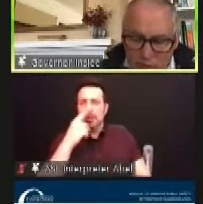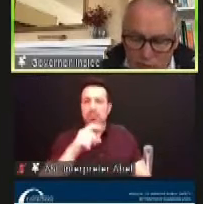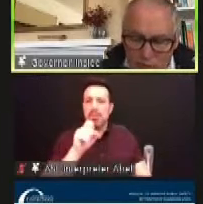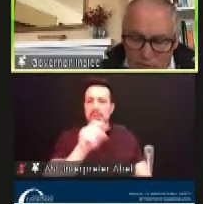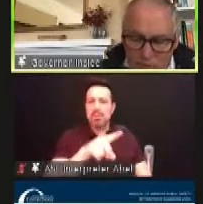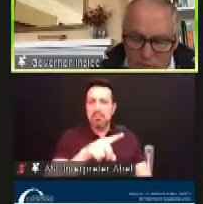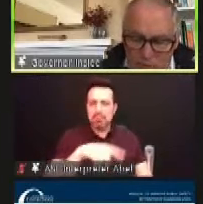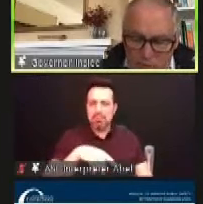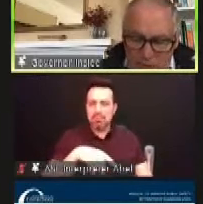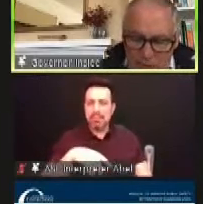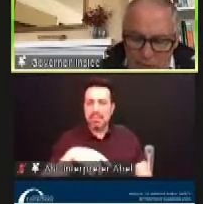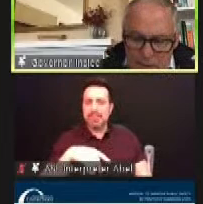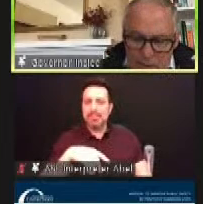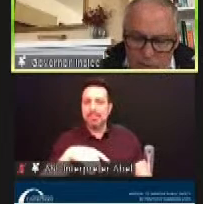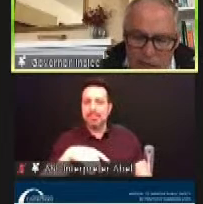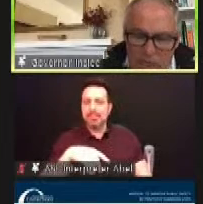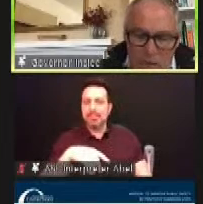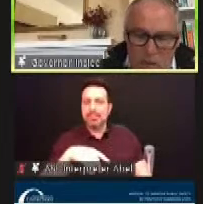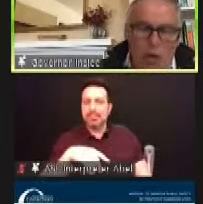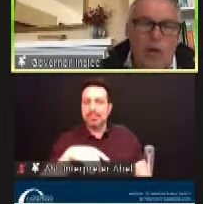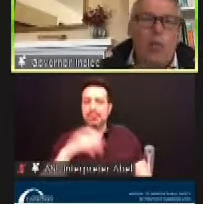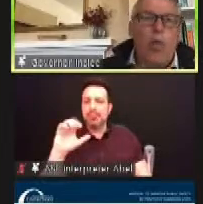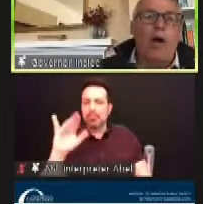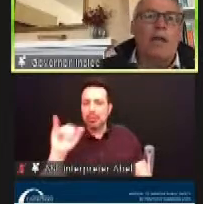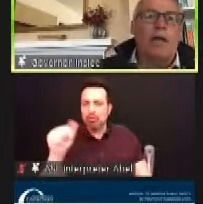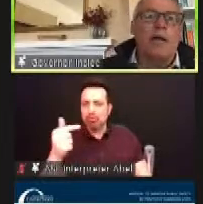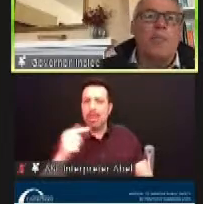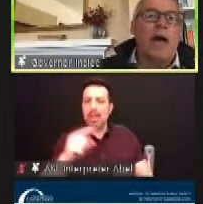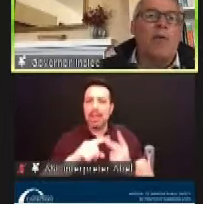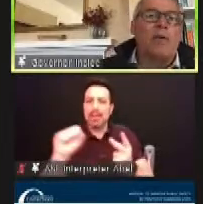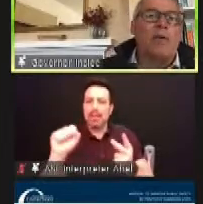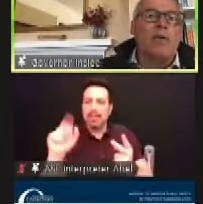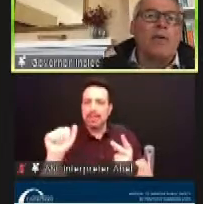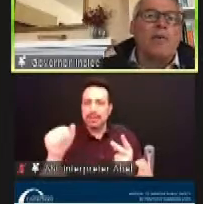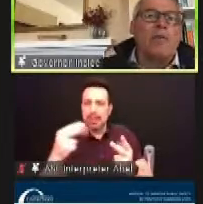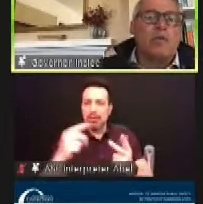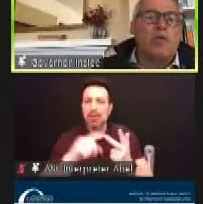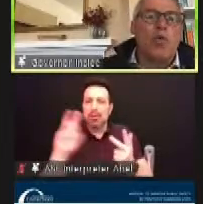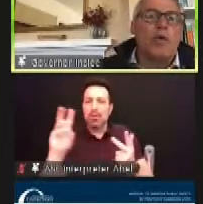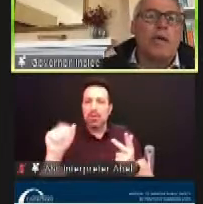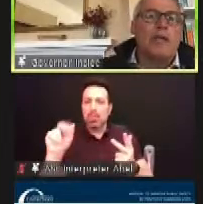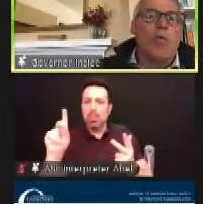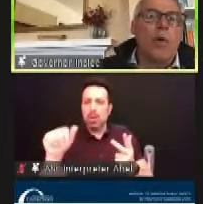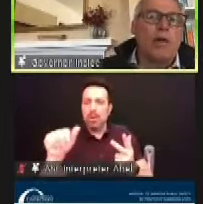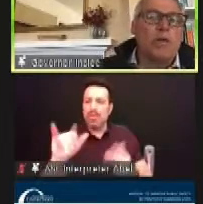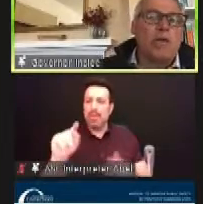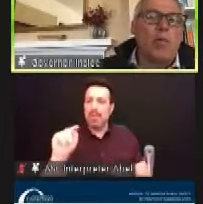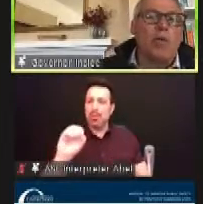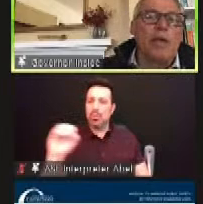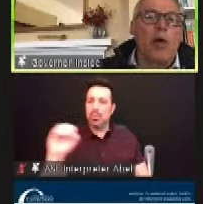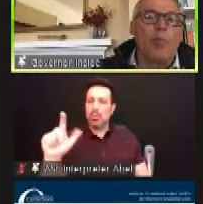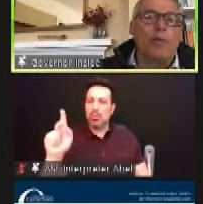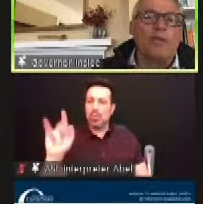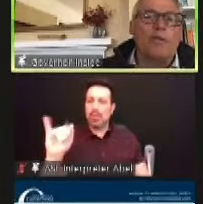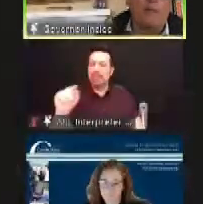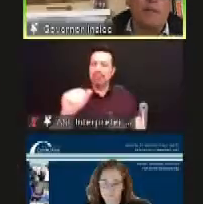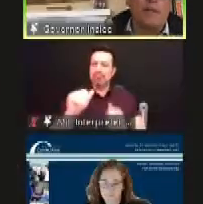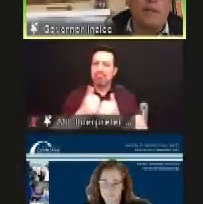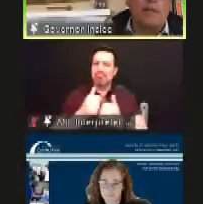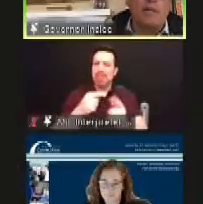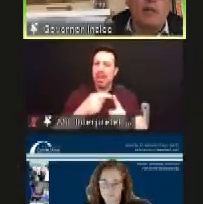question of Craig and Sarah and Wanda about this toolkit? To what extent will it help